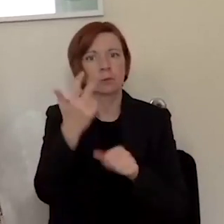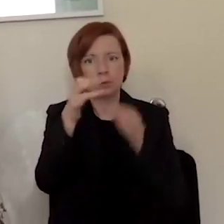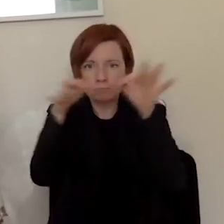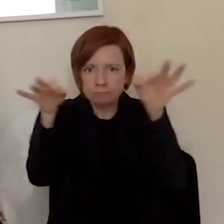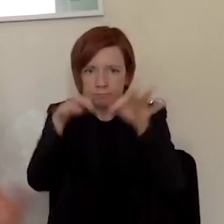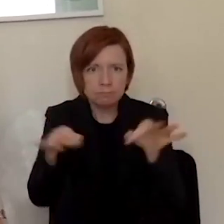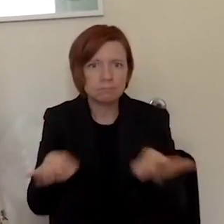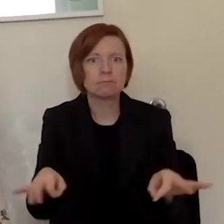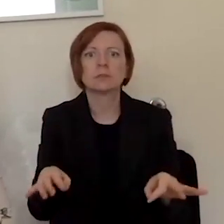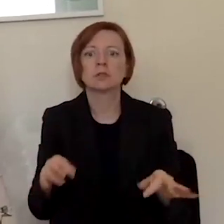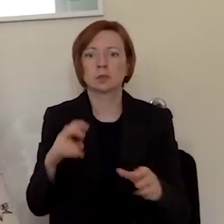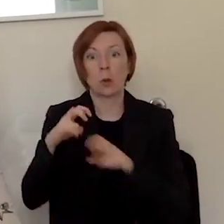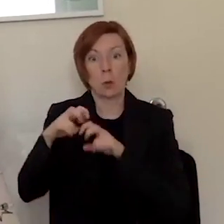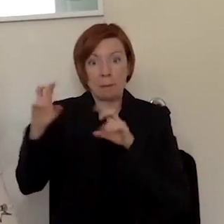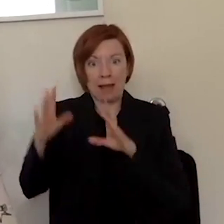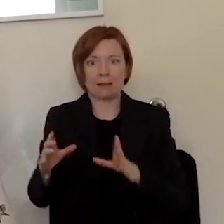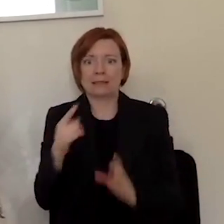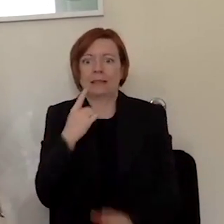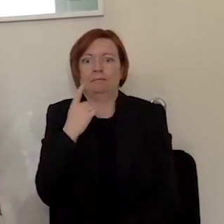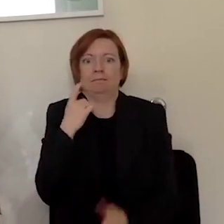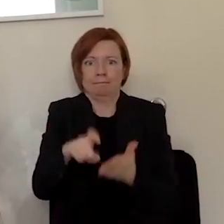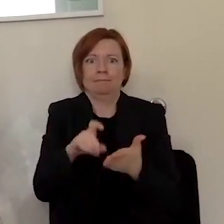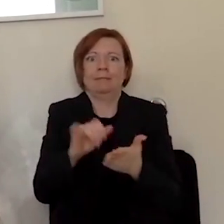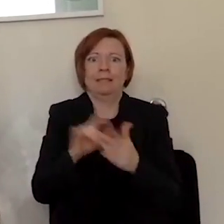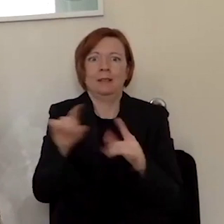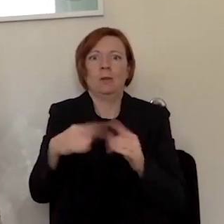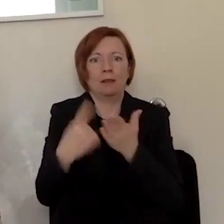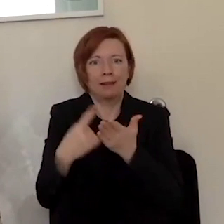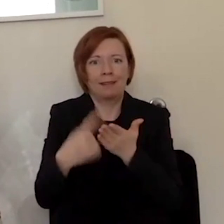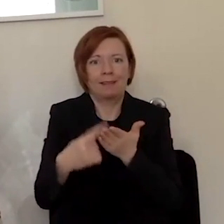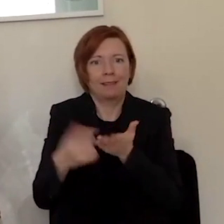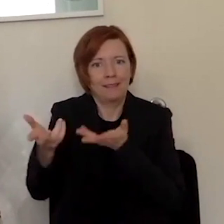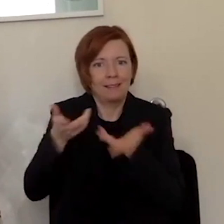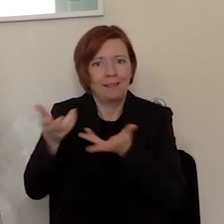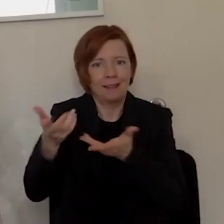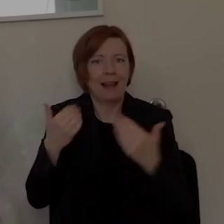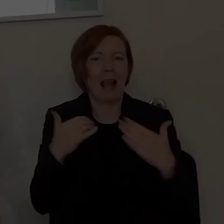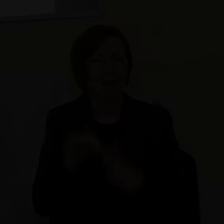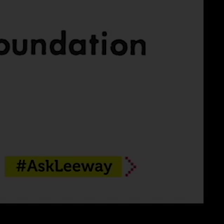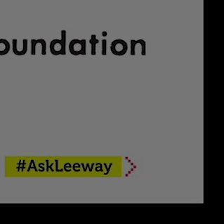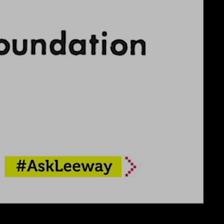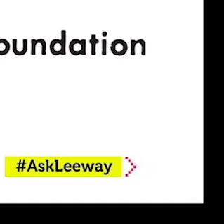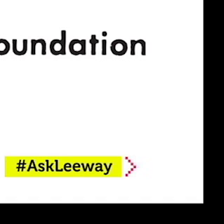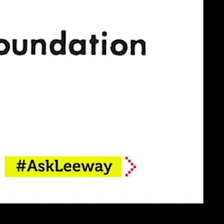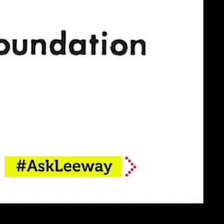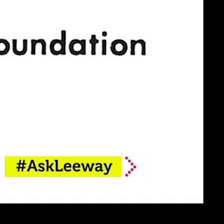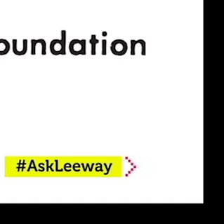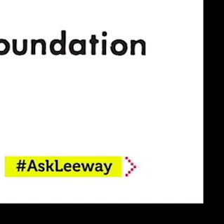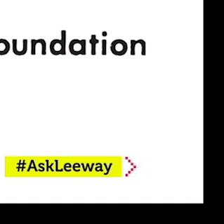so that the panelists can refer to that as they're making their deliberations and have that reminder.